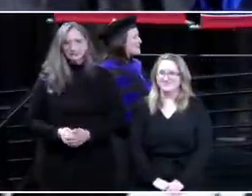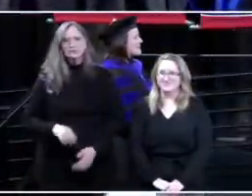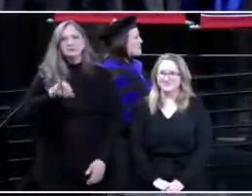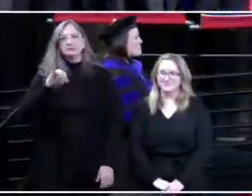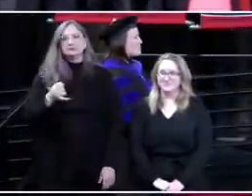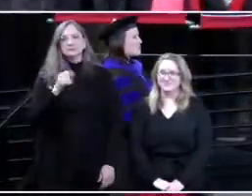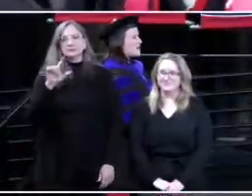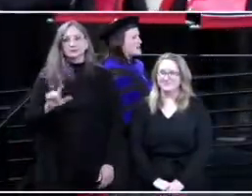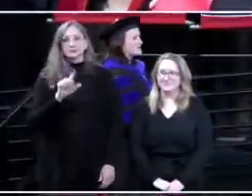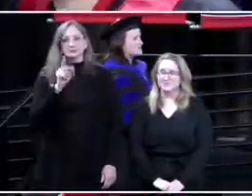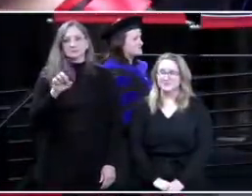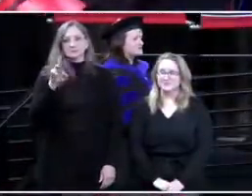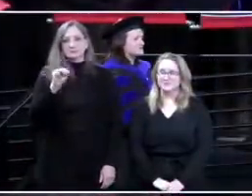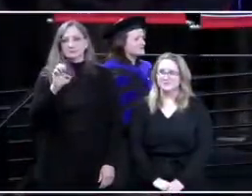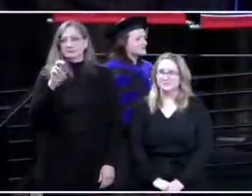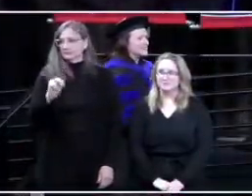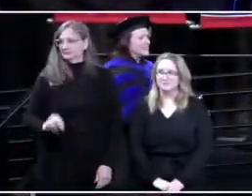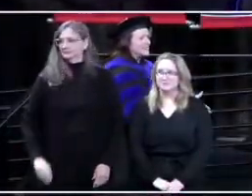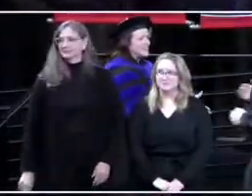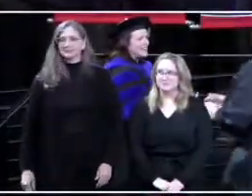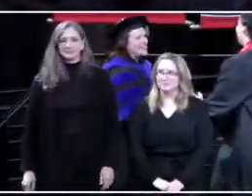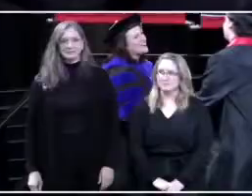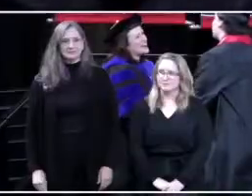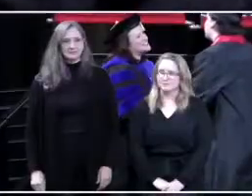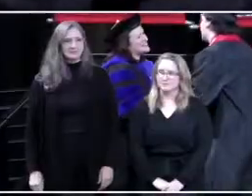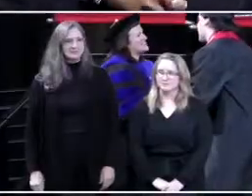Jason Lamar Norman.